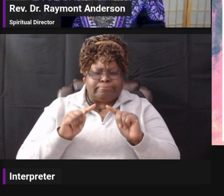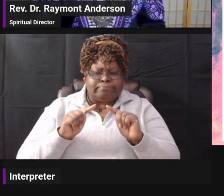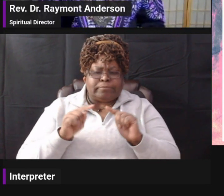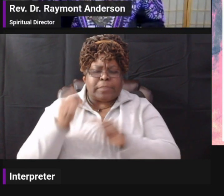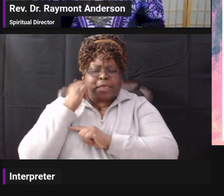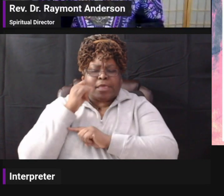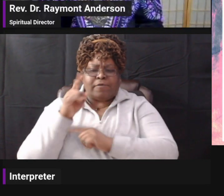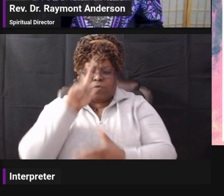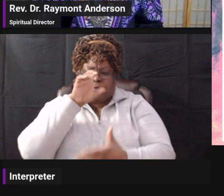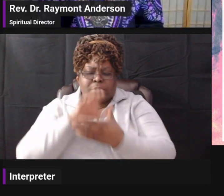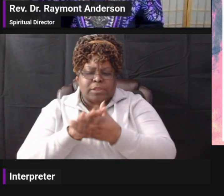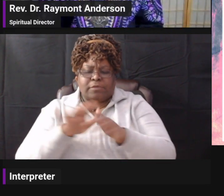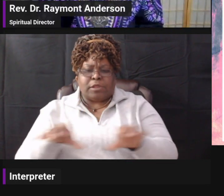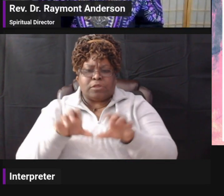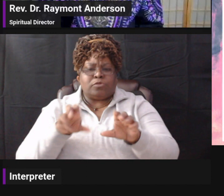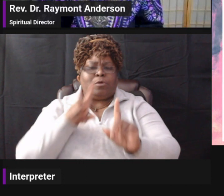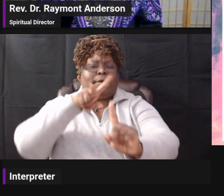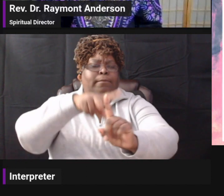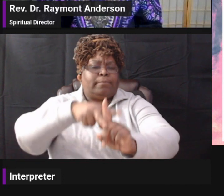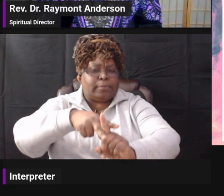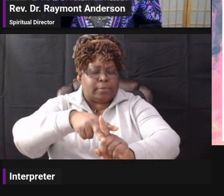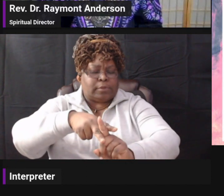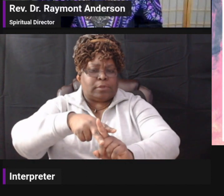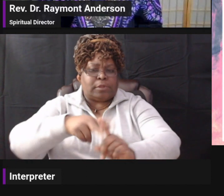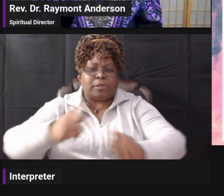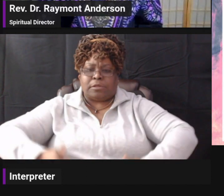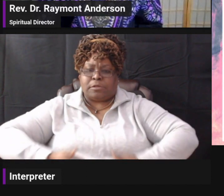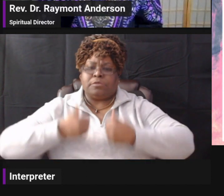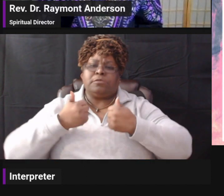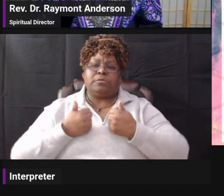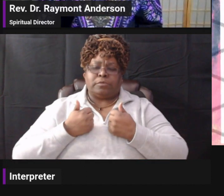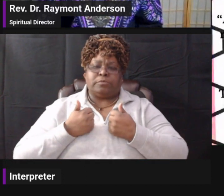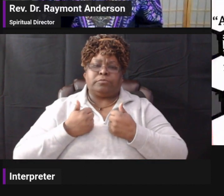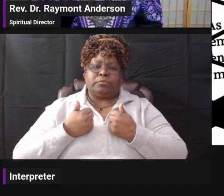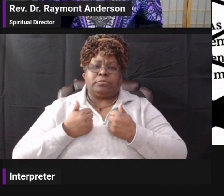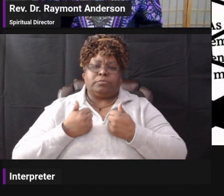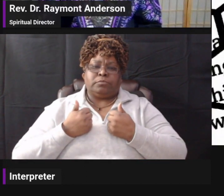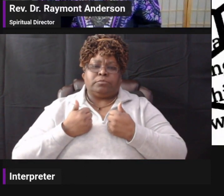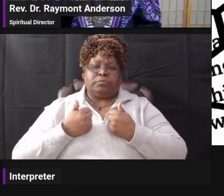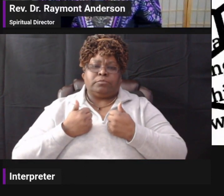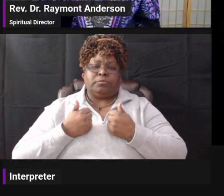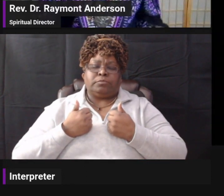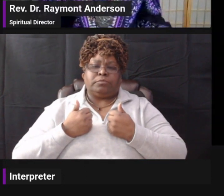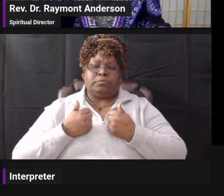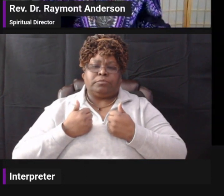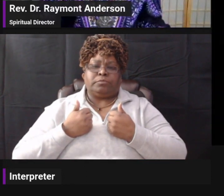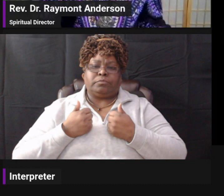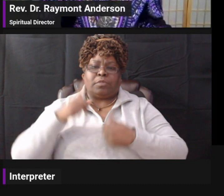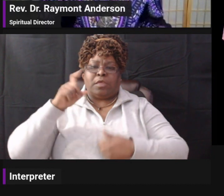it. And if you find that it does, then apply it. Live it.